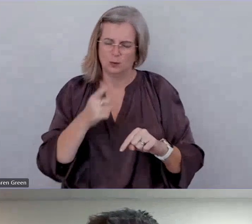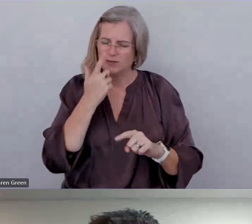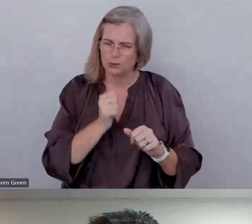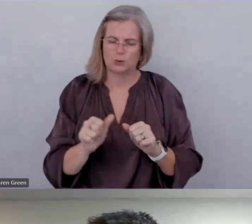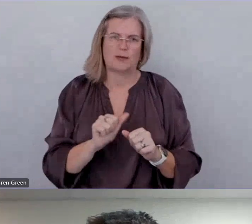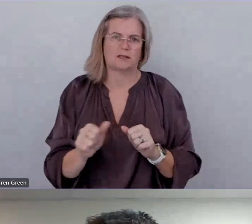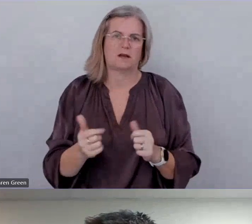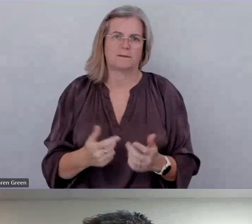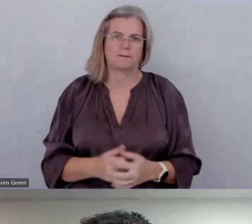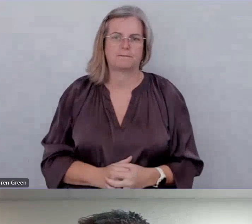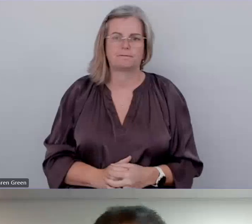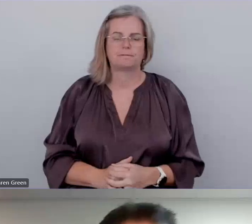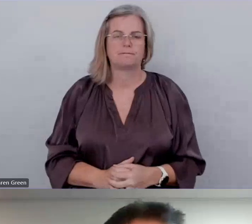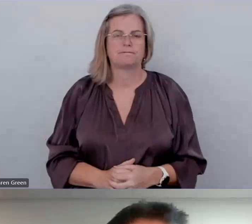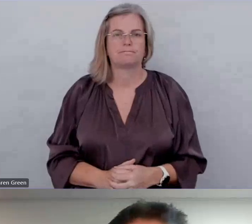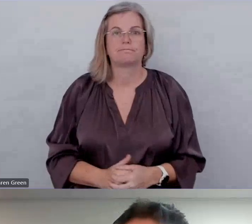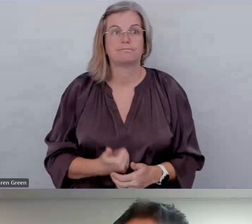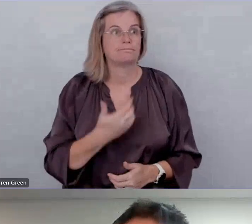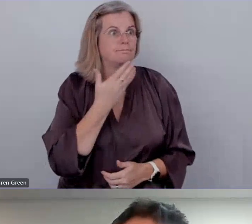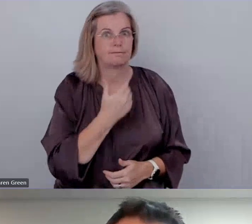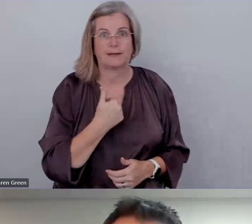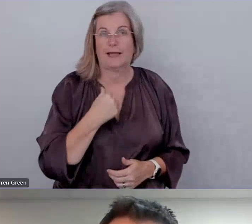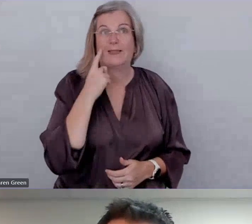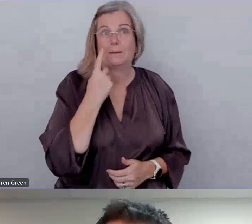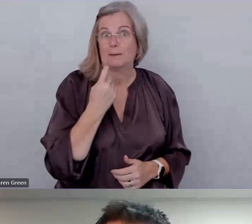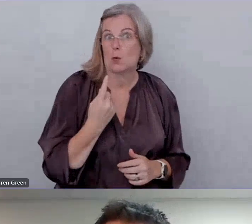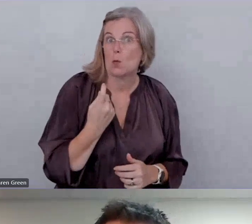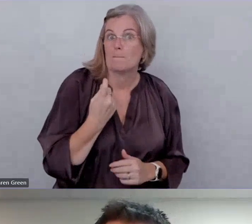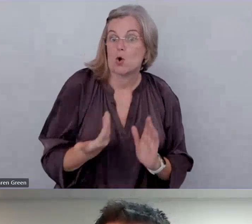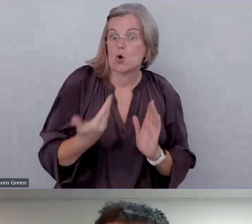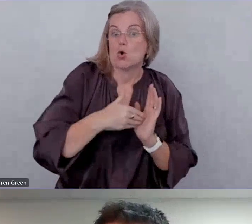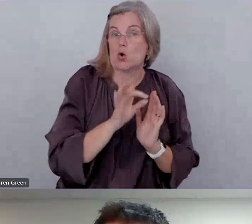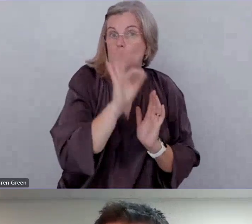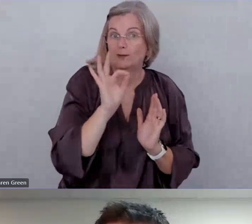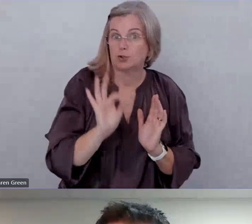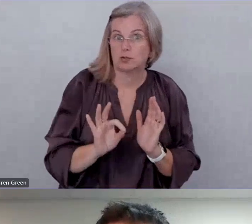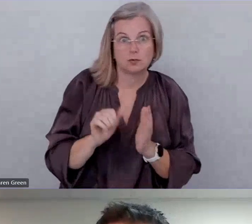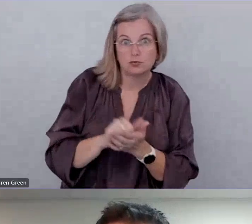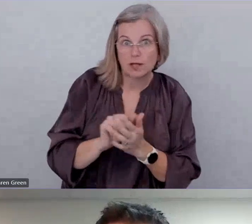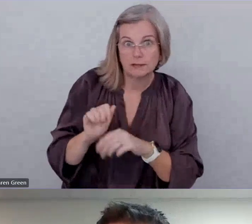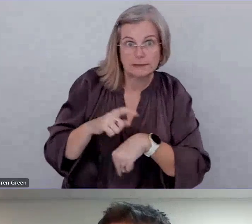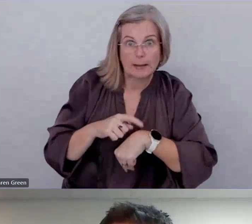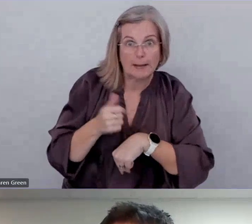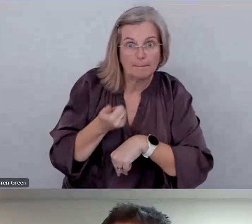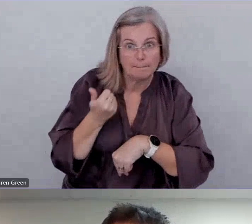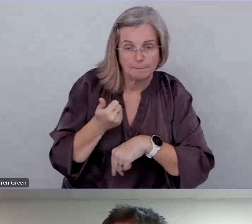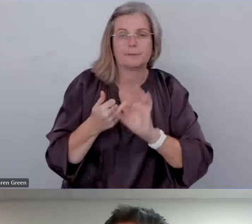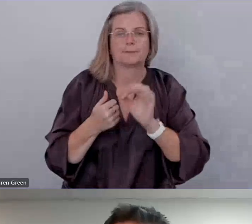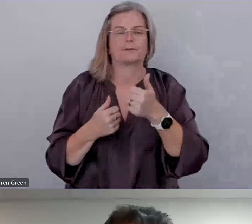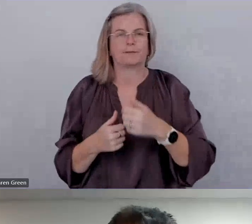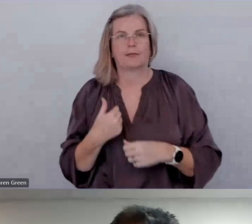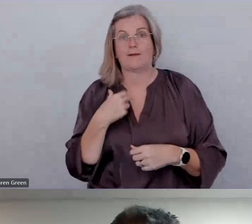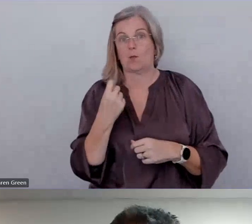Thank you. Thank you both very much. I think we've just got time to squeeze in one more question. Is that all right, Becky? So just one more that's just come in